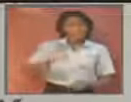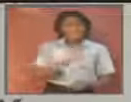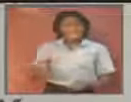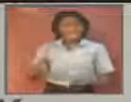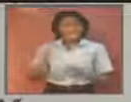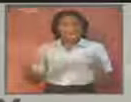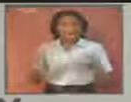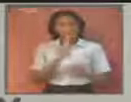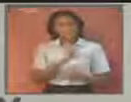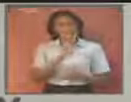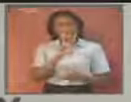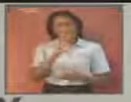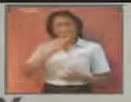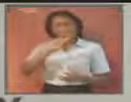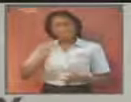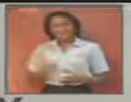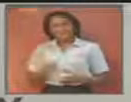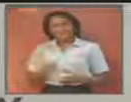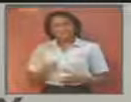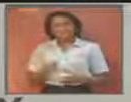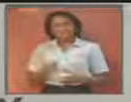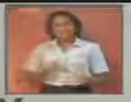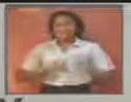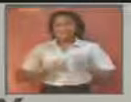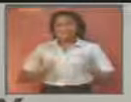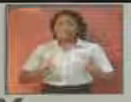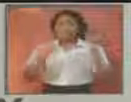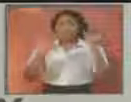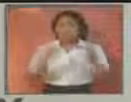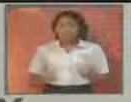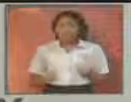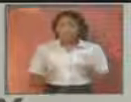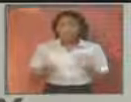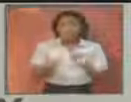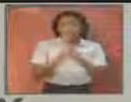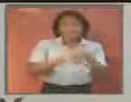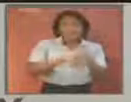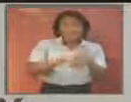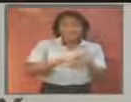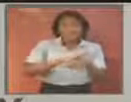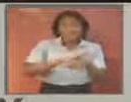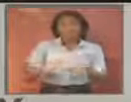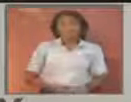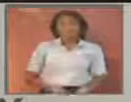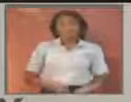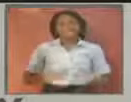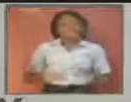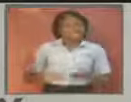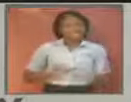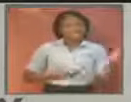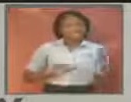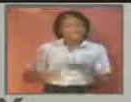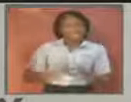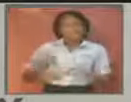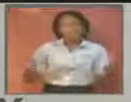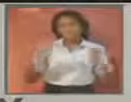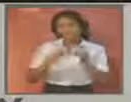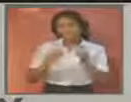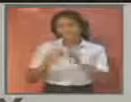challenging times, we can double that with the transient inflows on the weekends and public holidays.